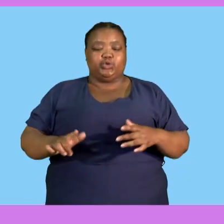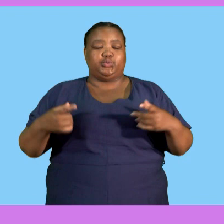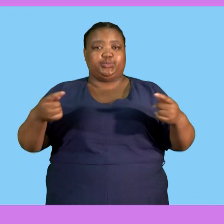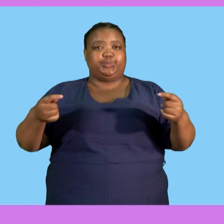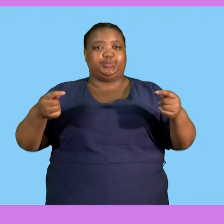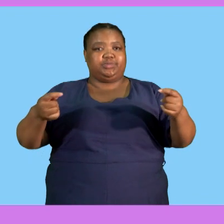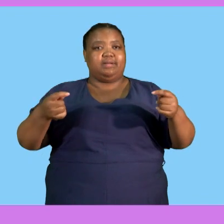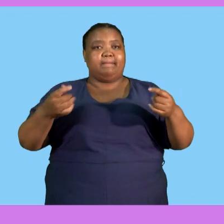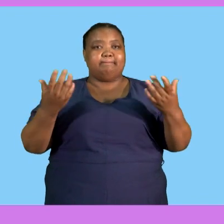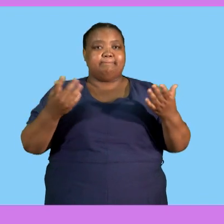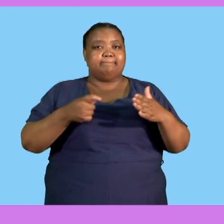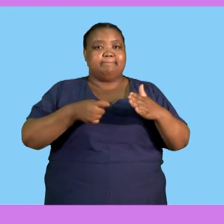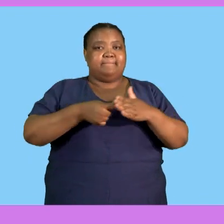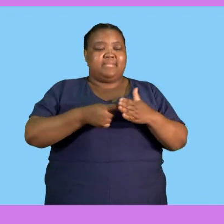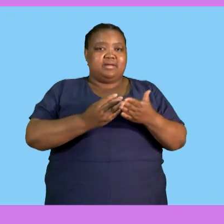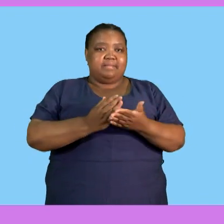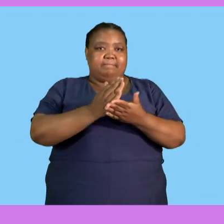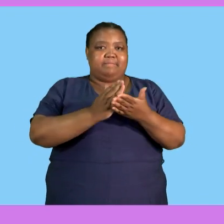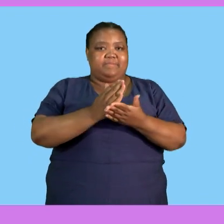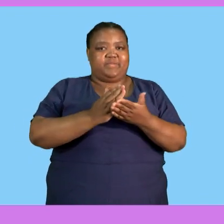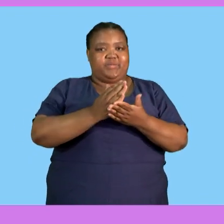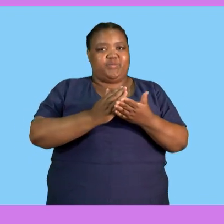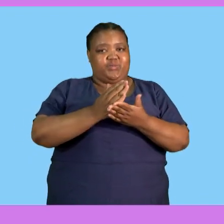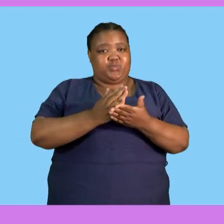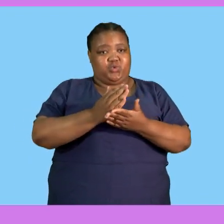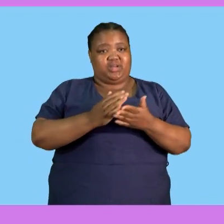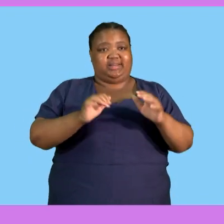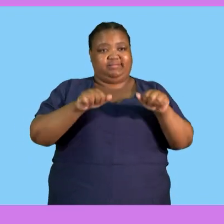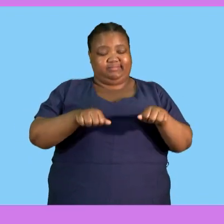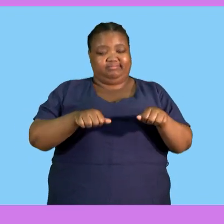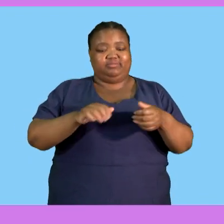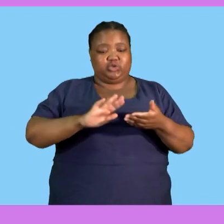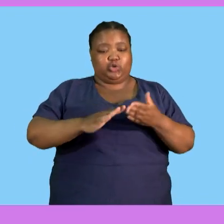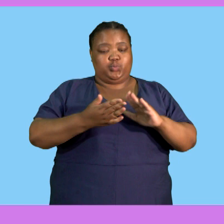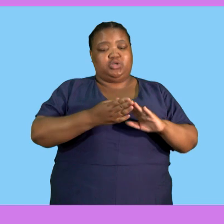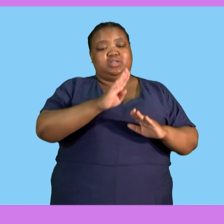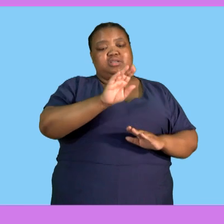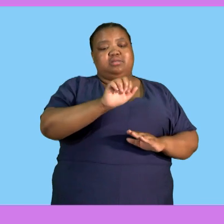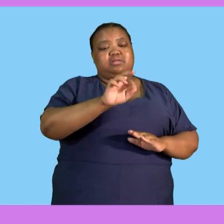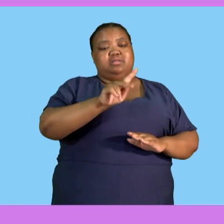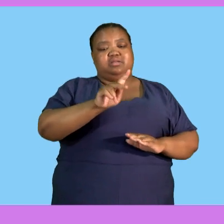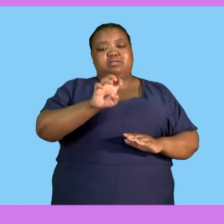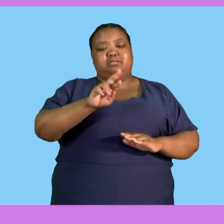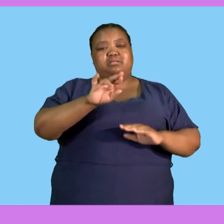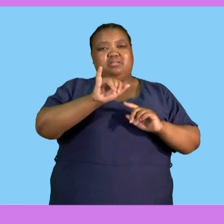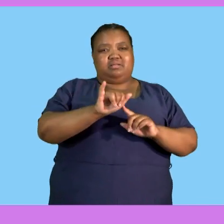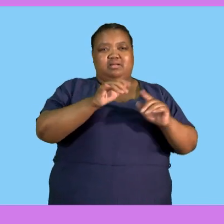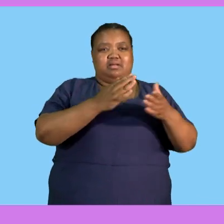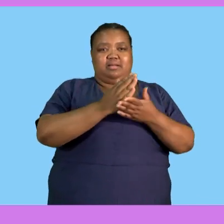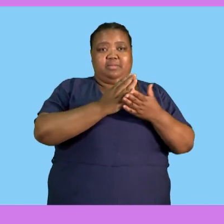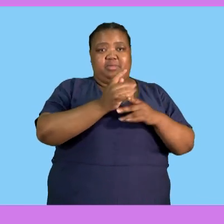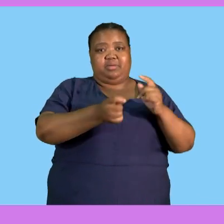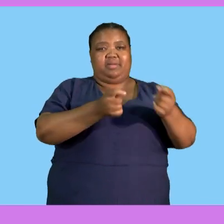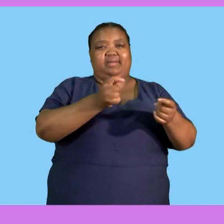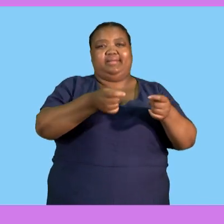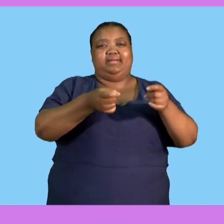local supermarket buys bread for resale directly from a bakery in their community. The bread is stacked